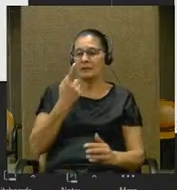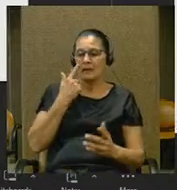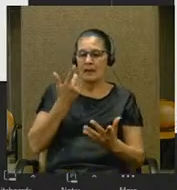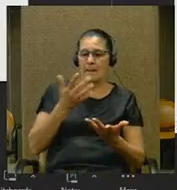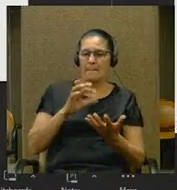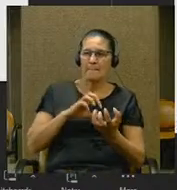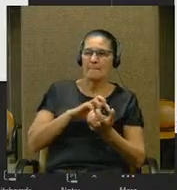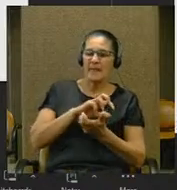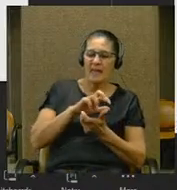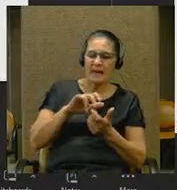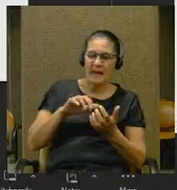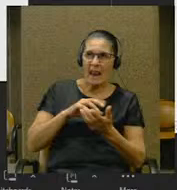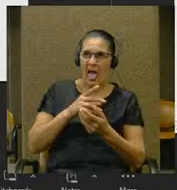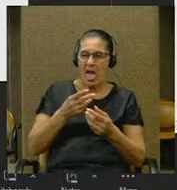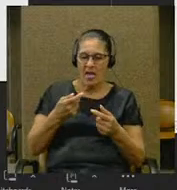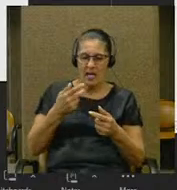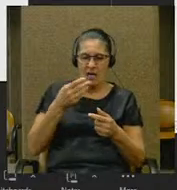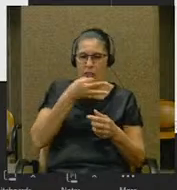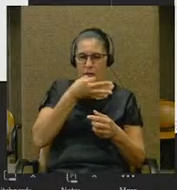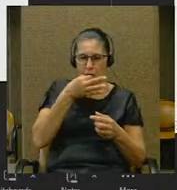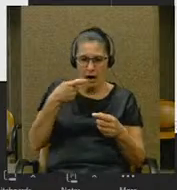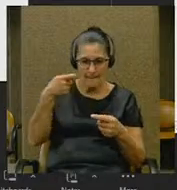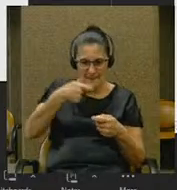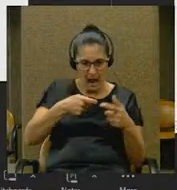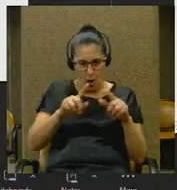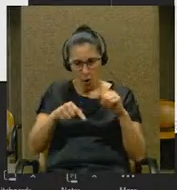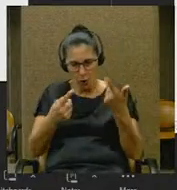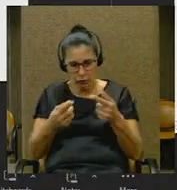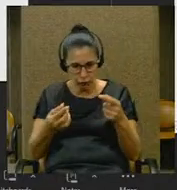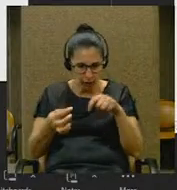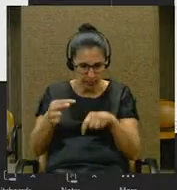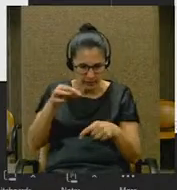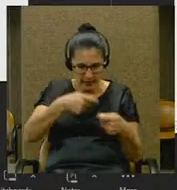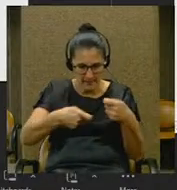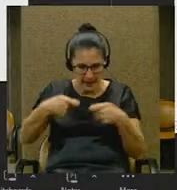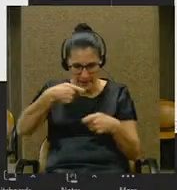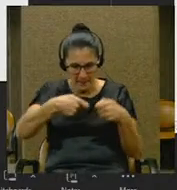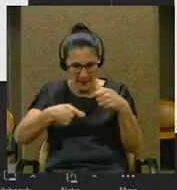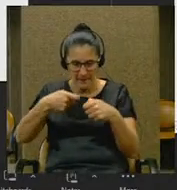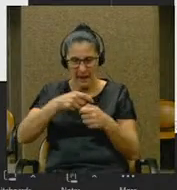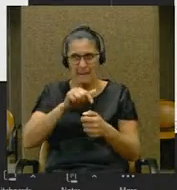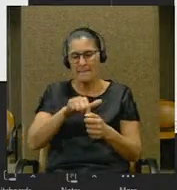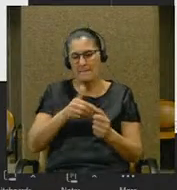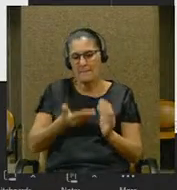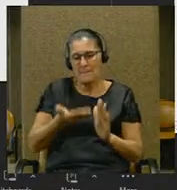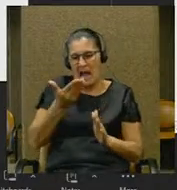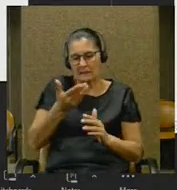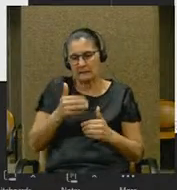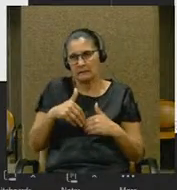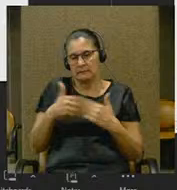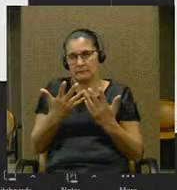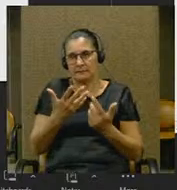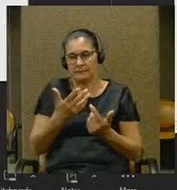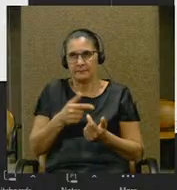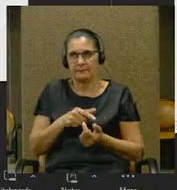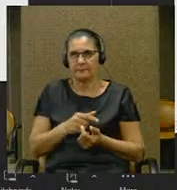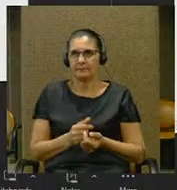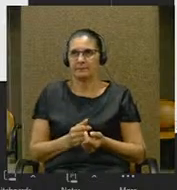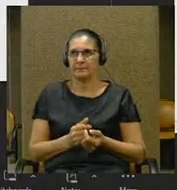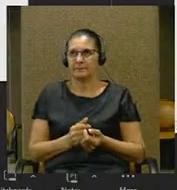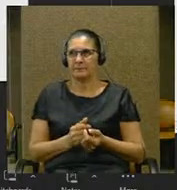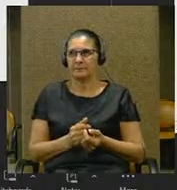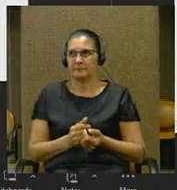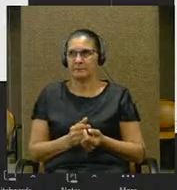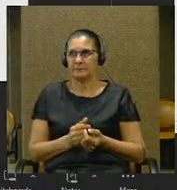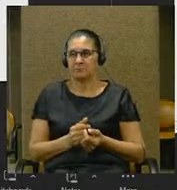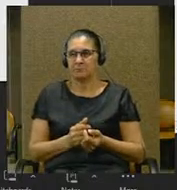situation, much more aggravated by the onset of seeing benzodiazepines mixed with fentanyl in